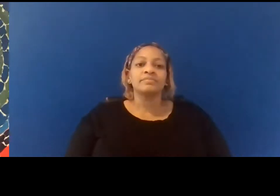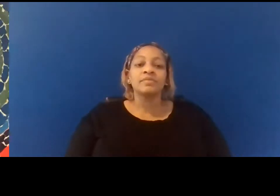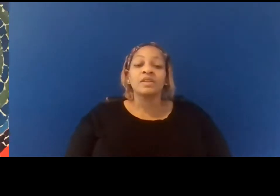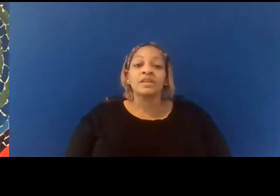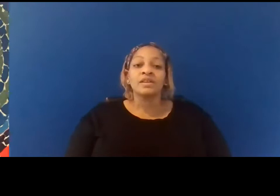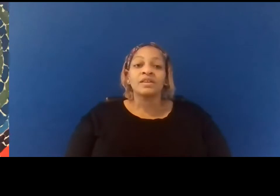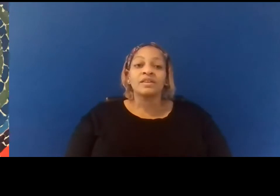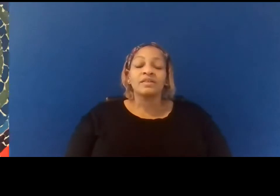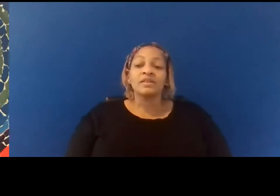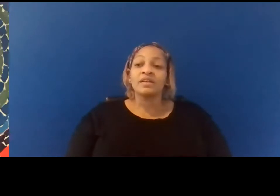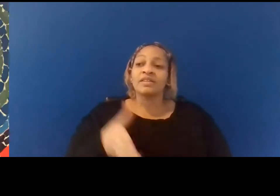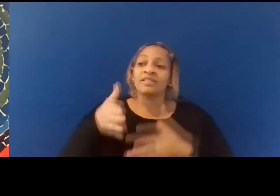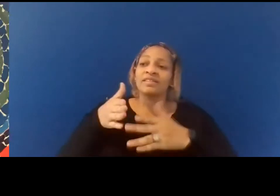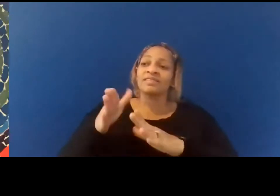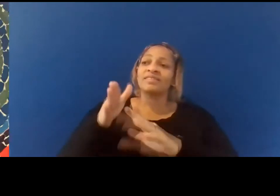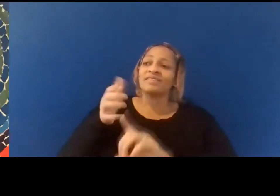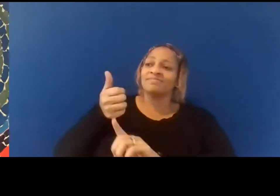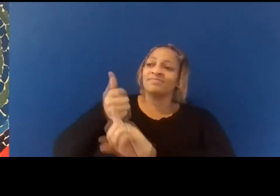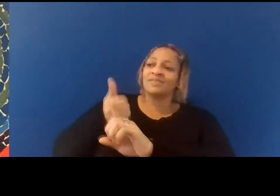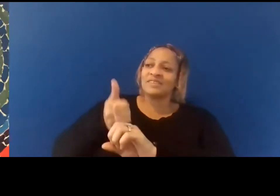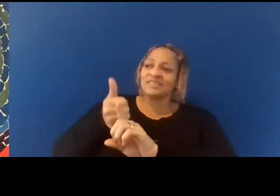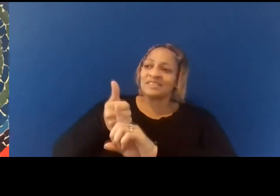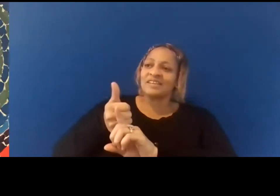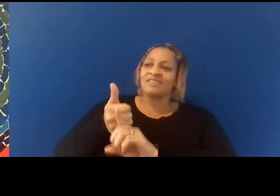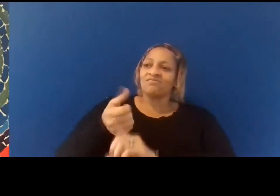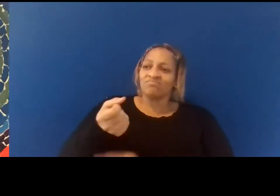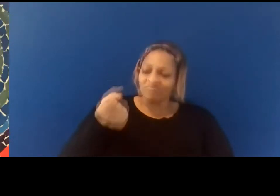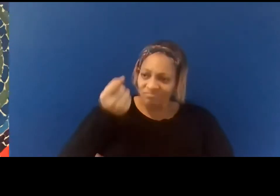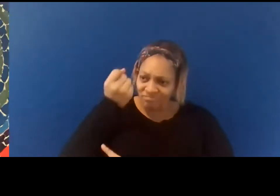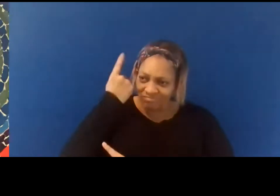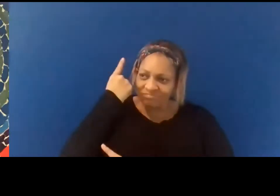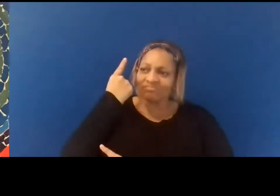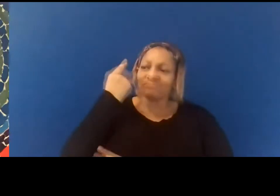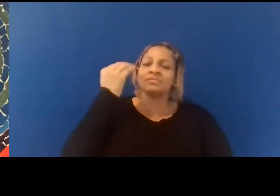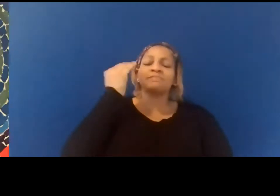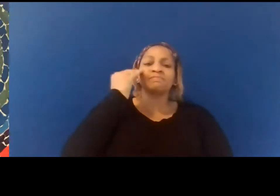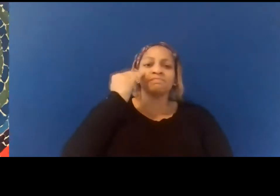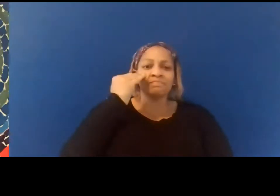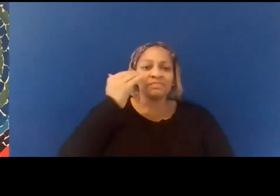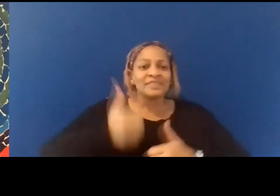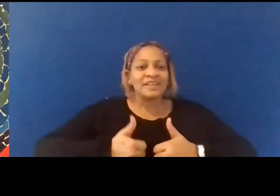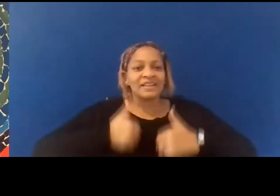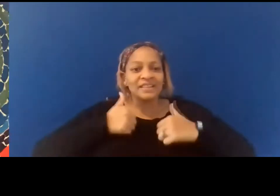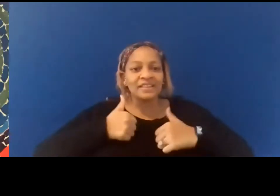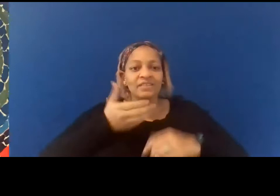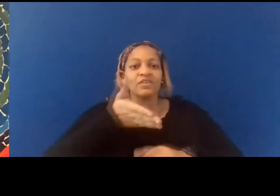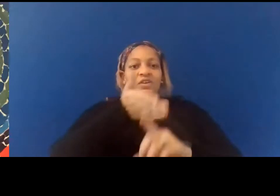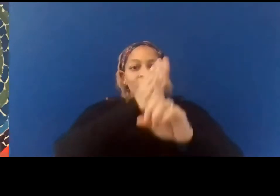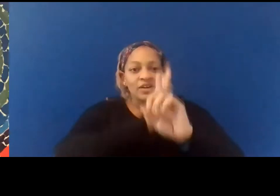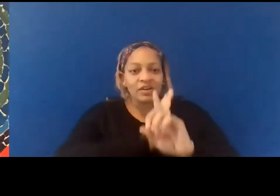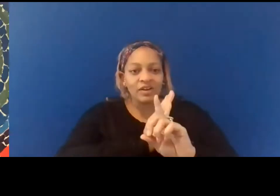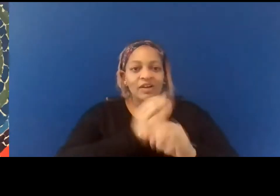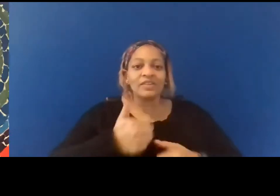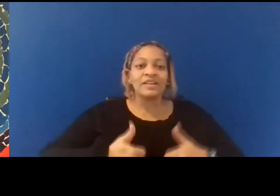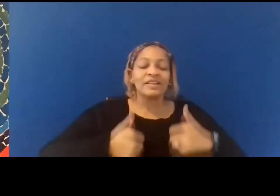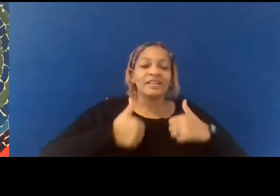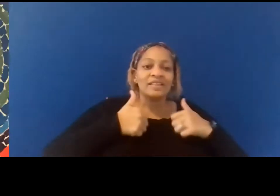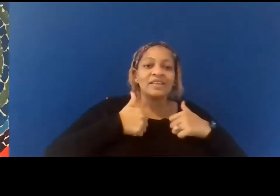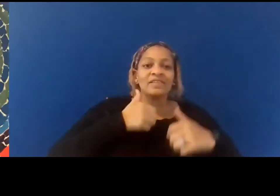Allow yourself just to be aware of the living Christ within you, the living God, the living Buddha, the living